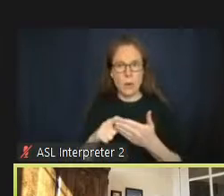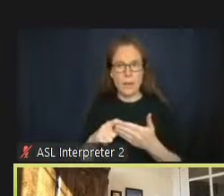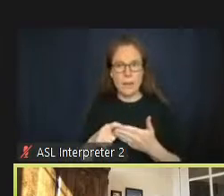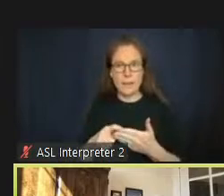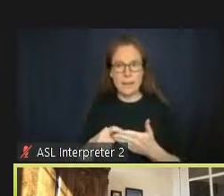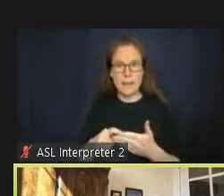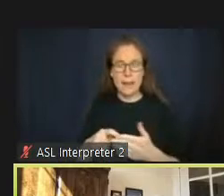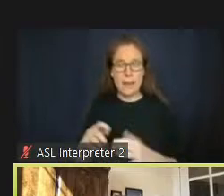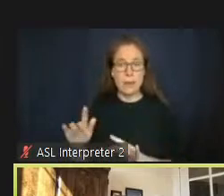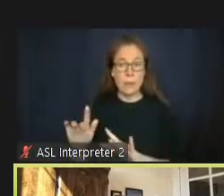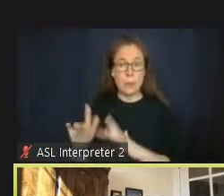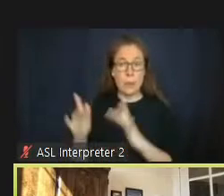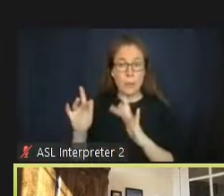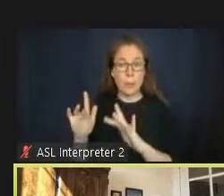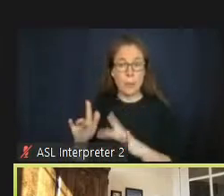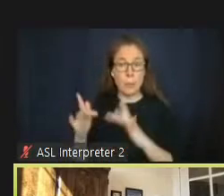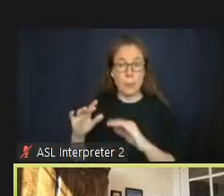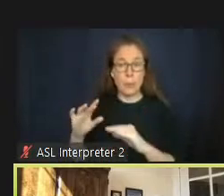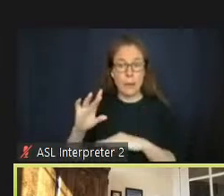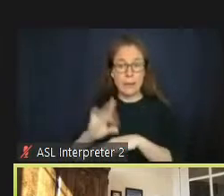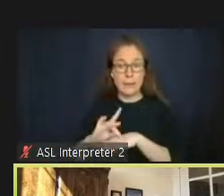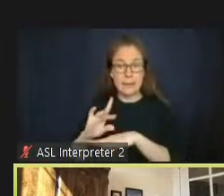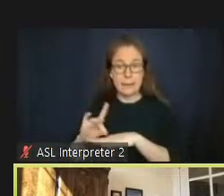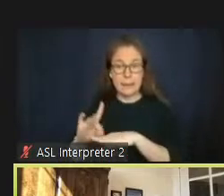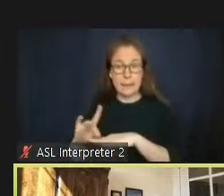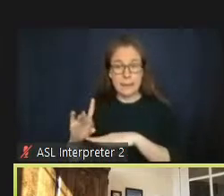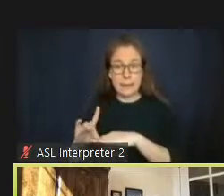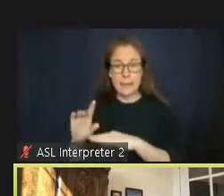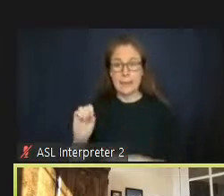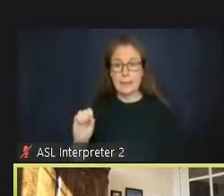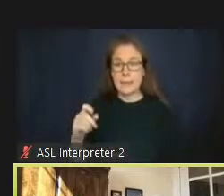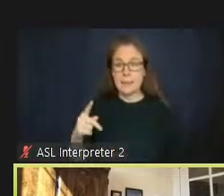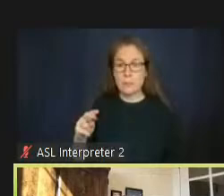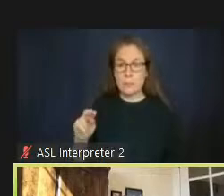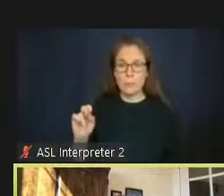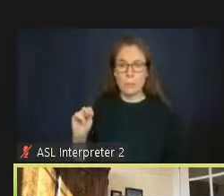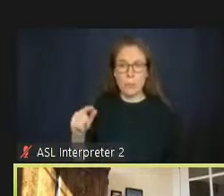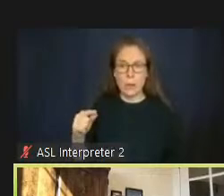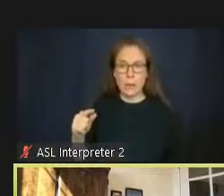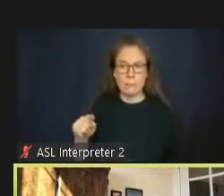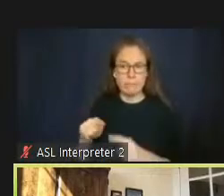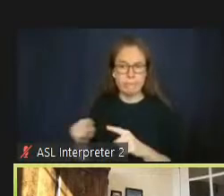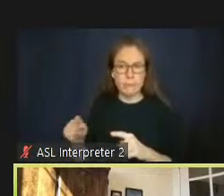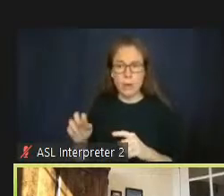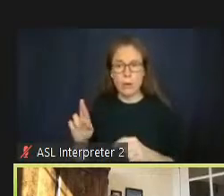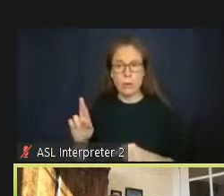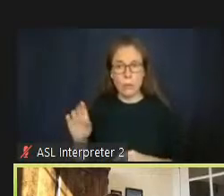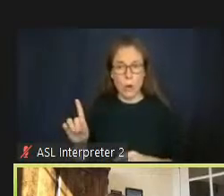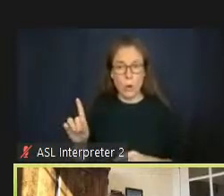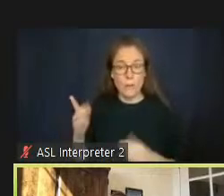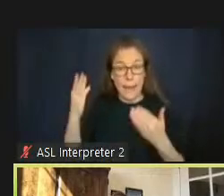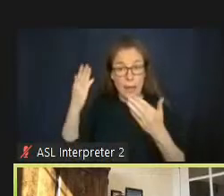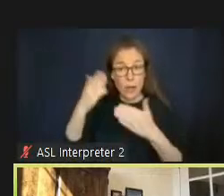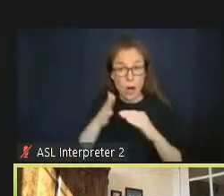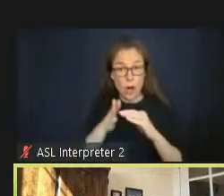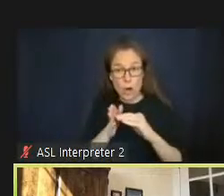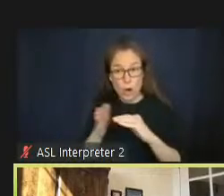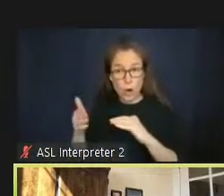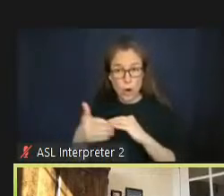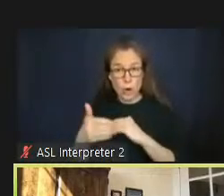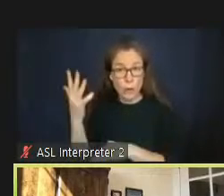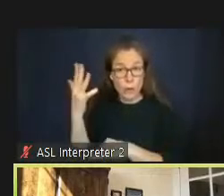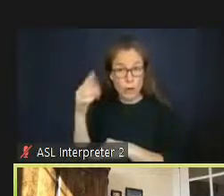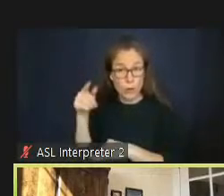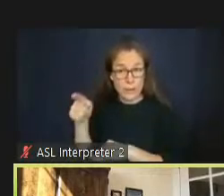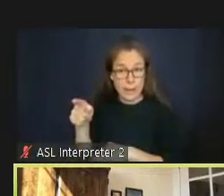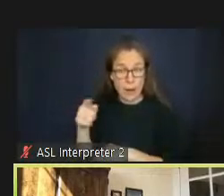Springville Road in the little curve, the dark curve where all the trees are before that. That was just a